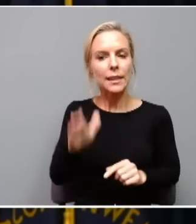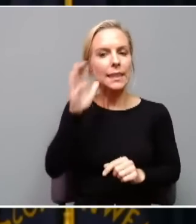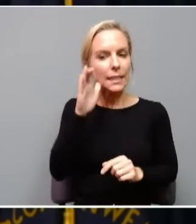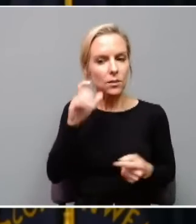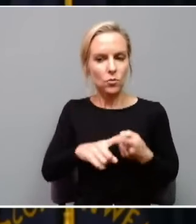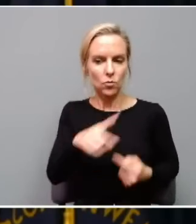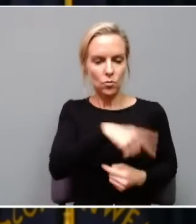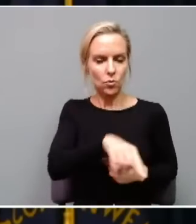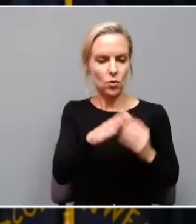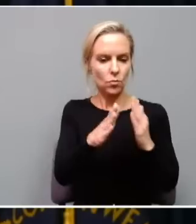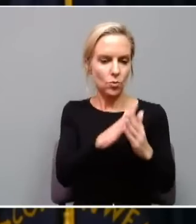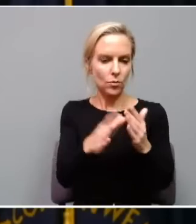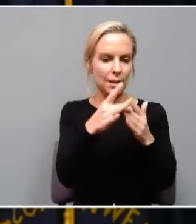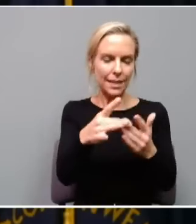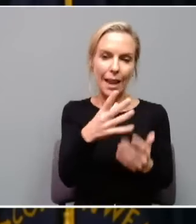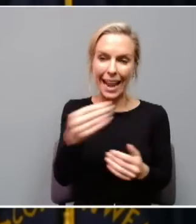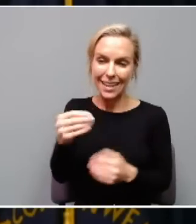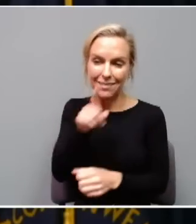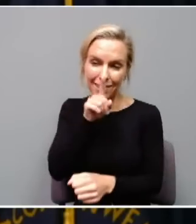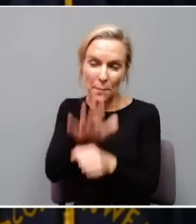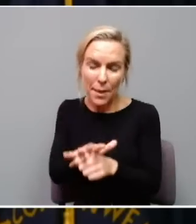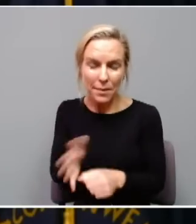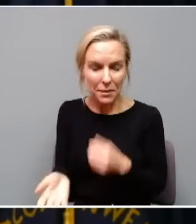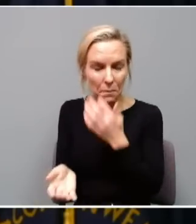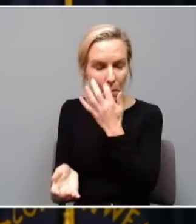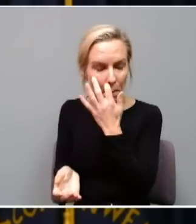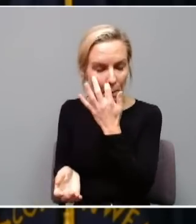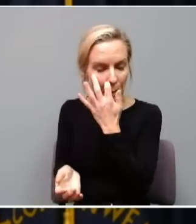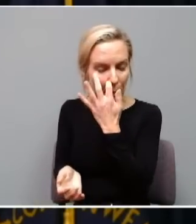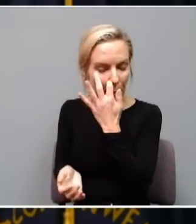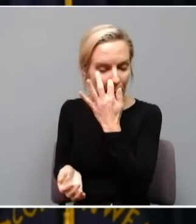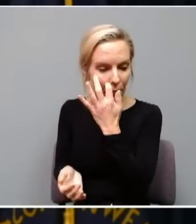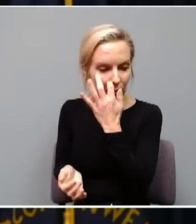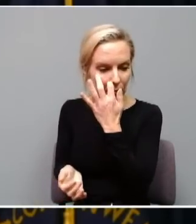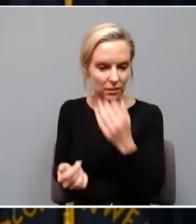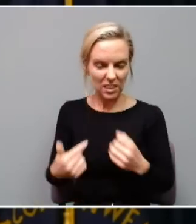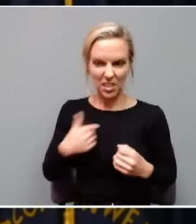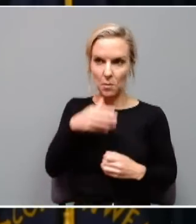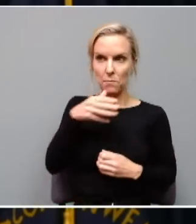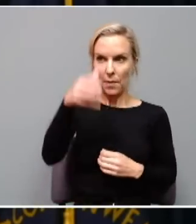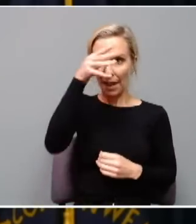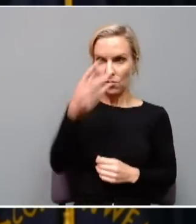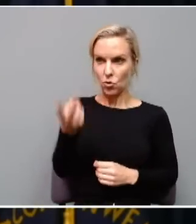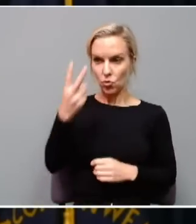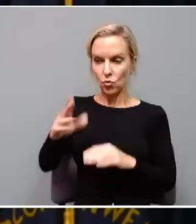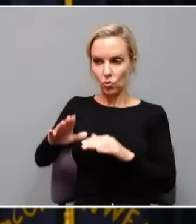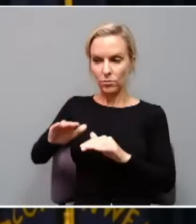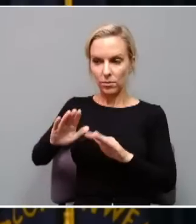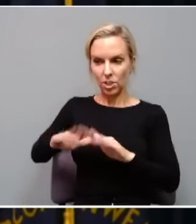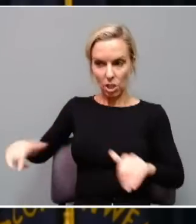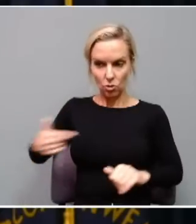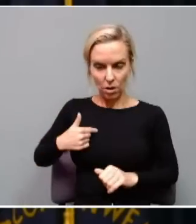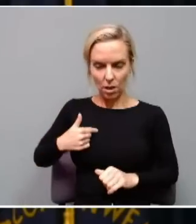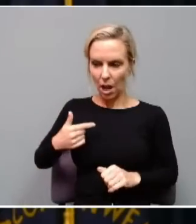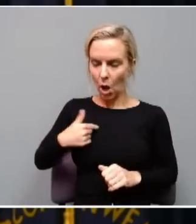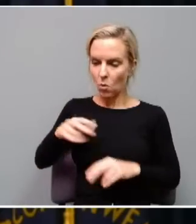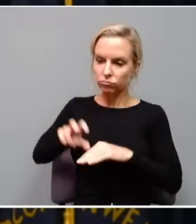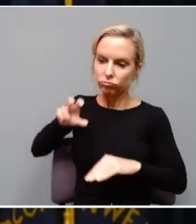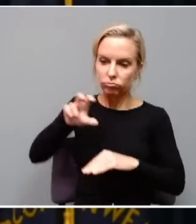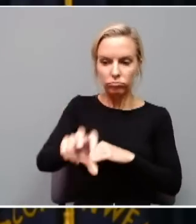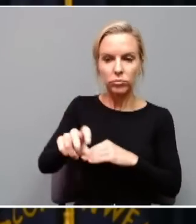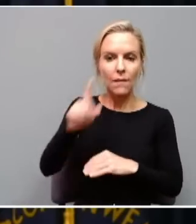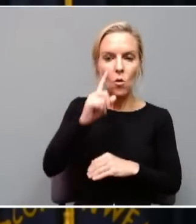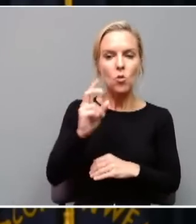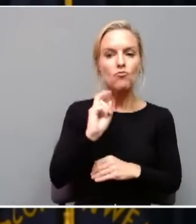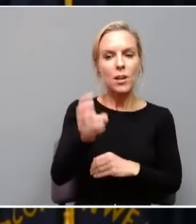The commitment. I mean, as a parent of two kids going to school, I mean, we've been putting dollars into transportation projects